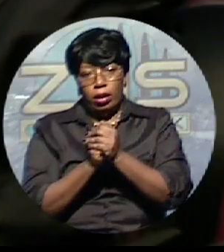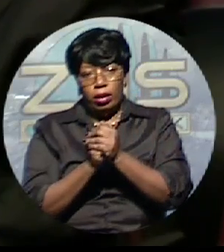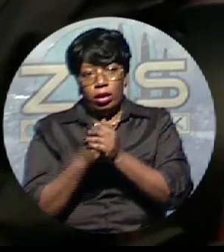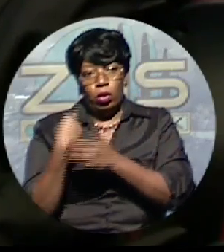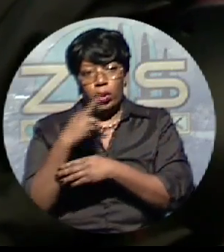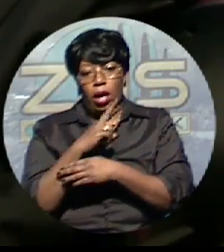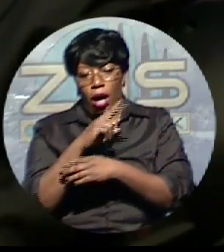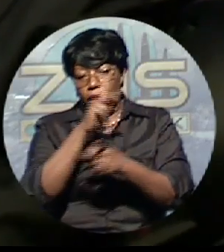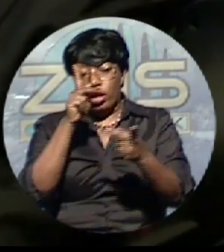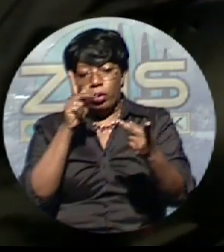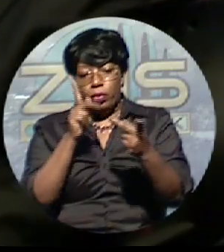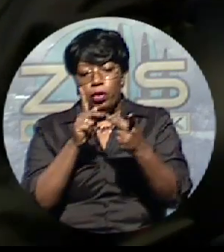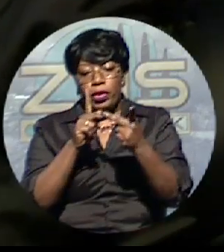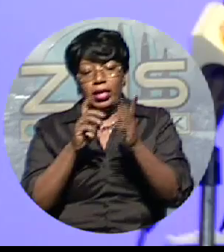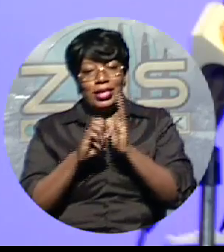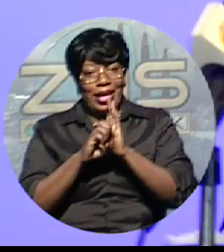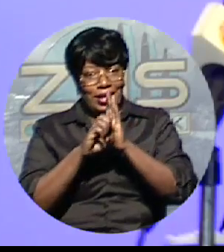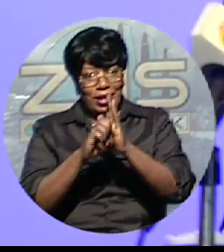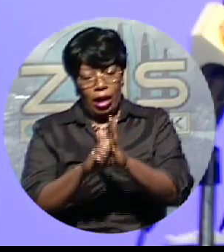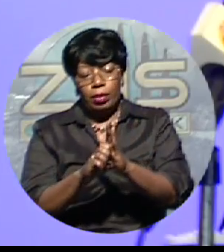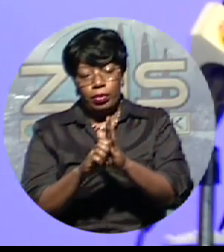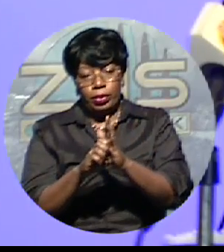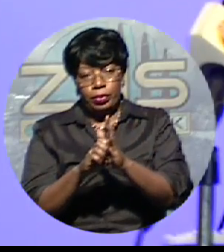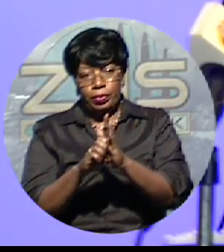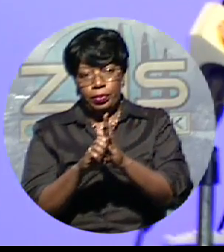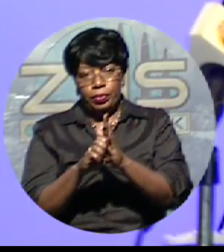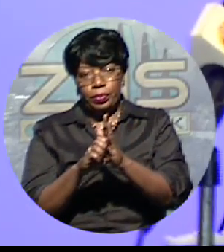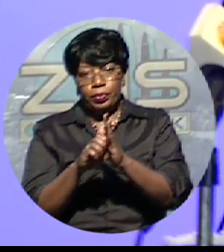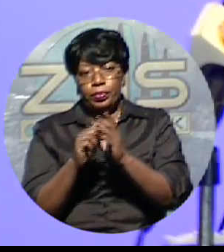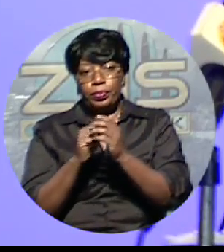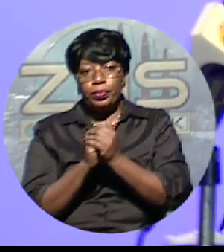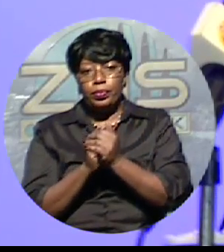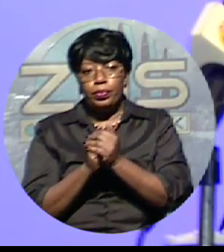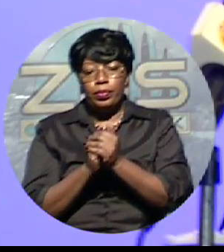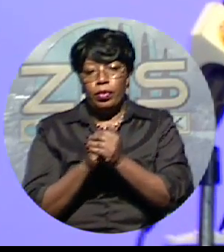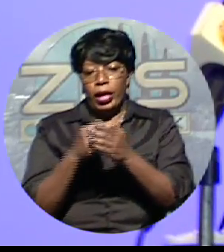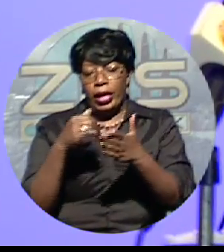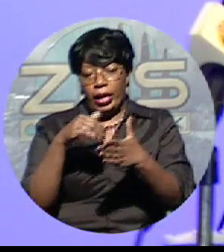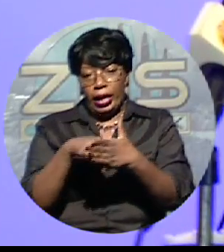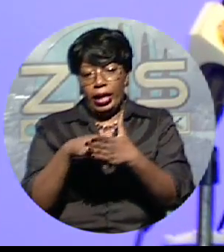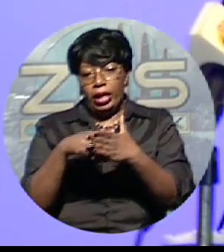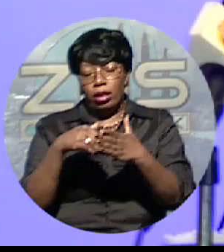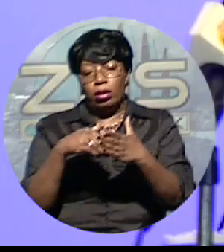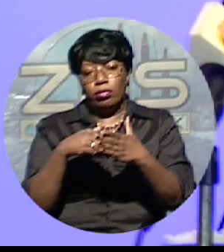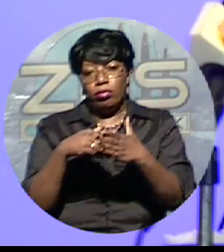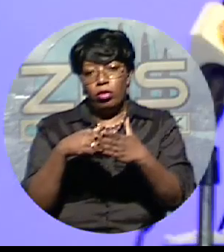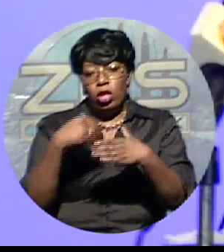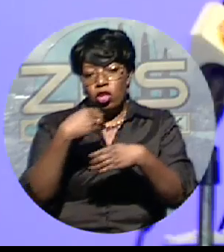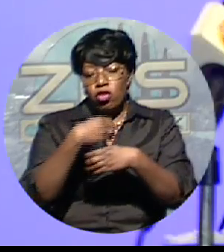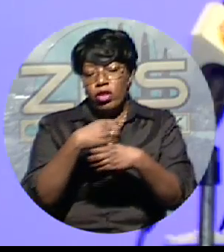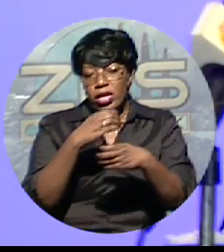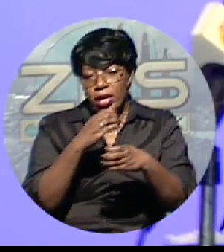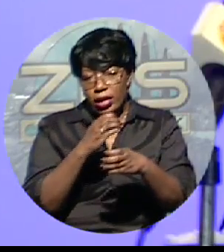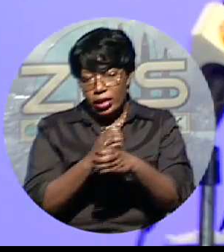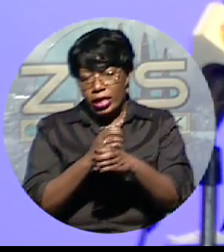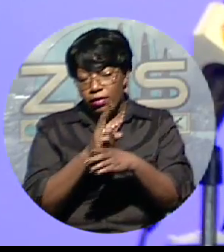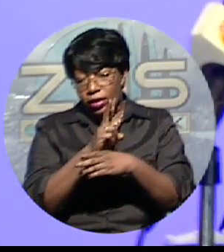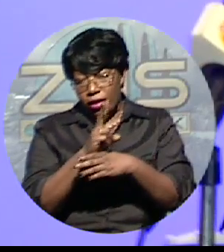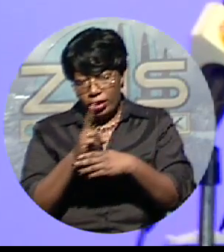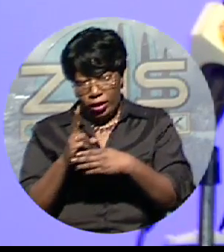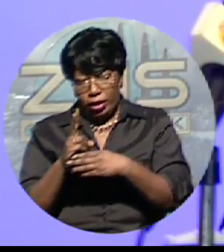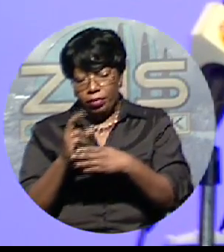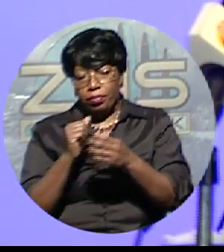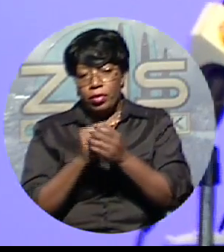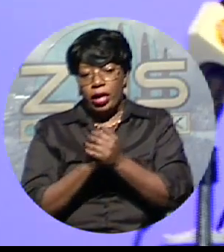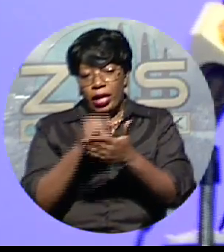are the perfect example of the innovation, creativity, and artistic genius,